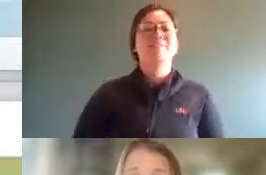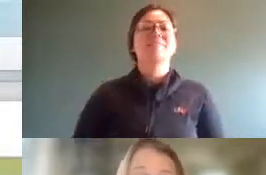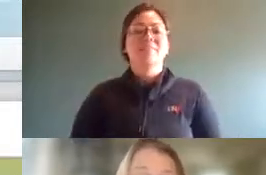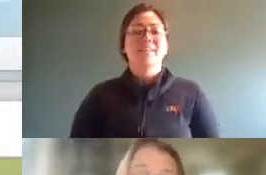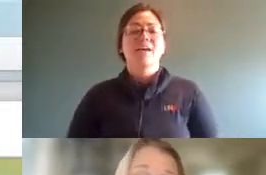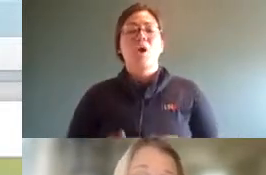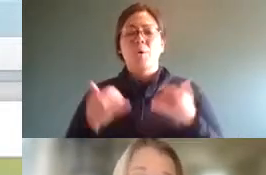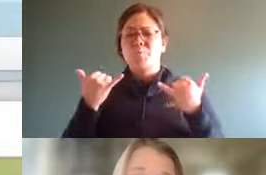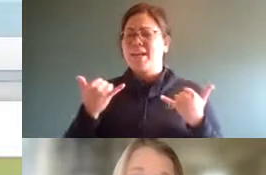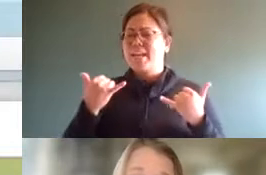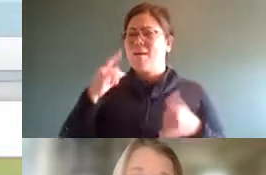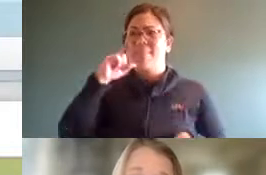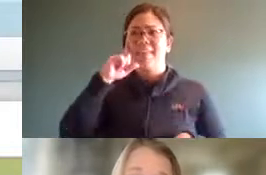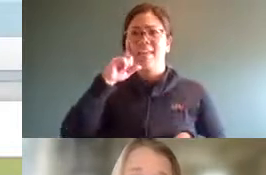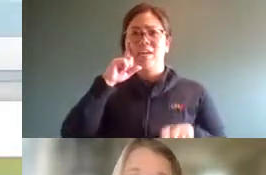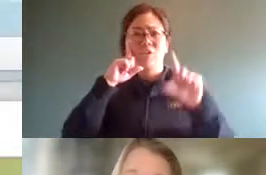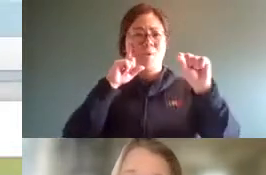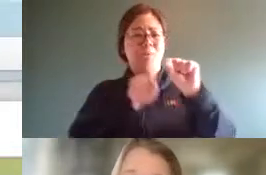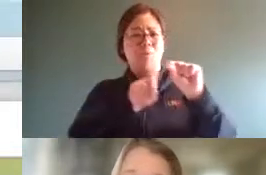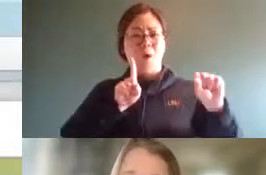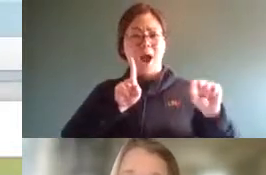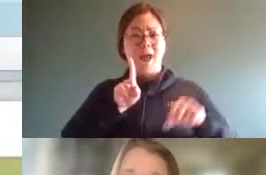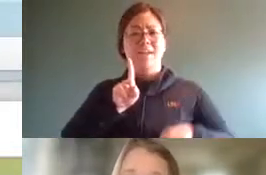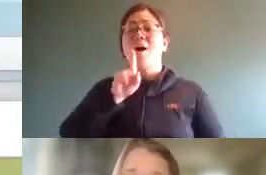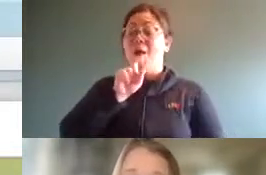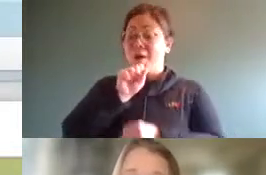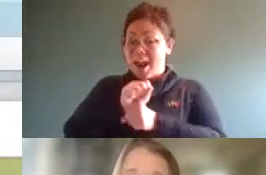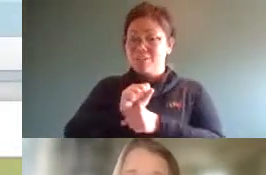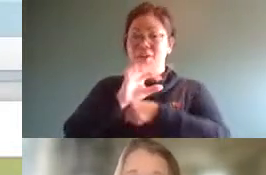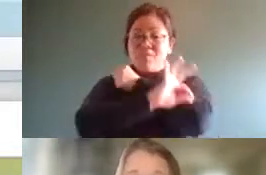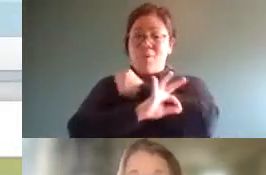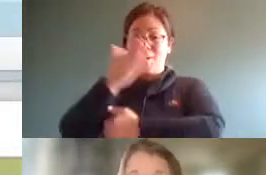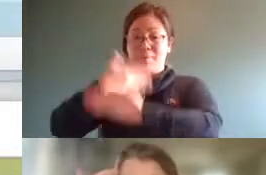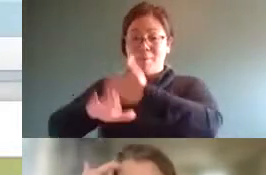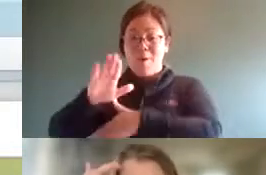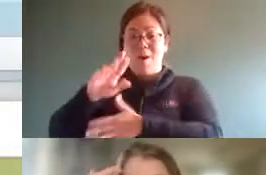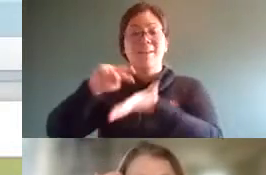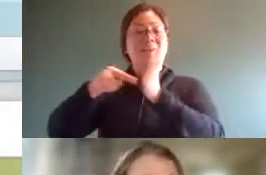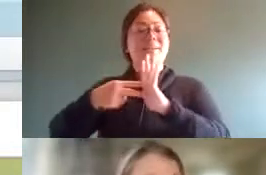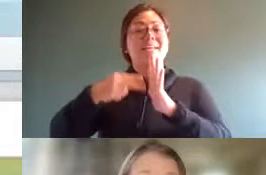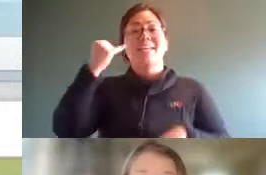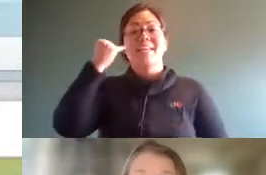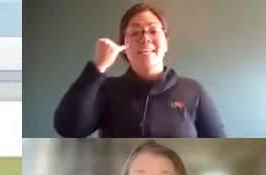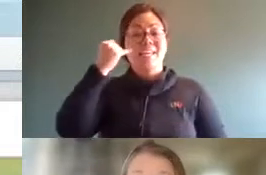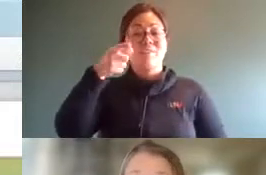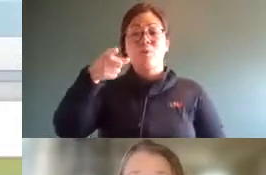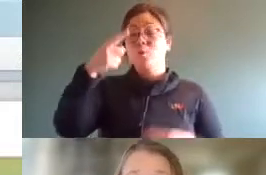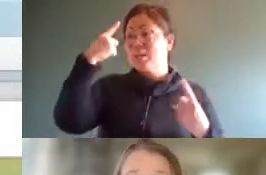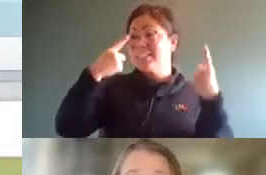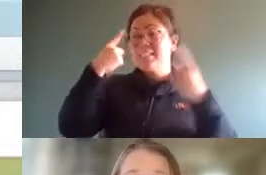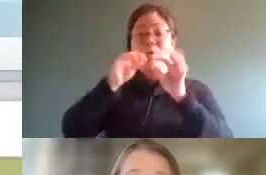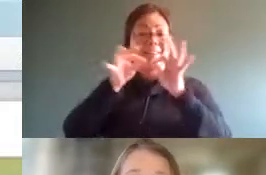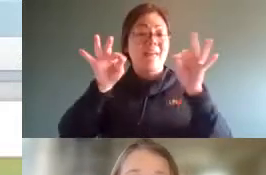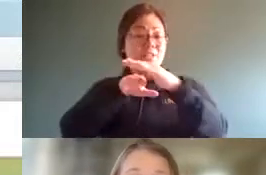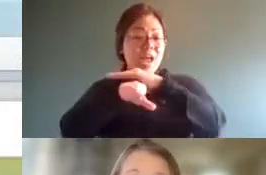time, about 1 in 20 Hoosiers are foreign born. So thinking about if you're considering language